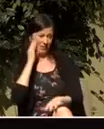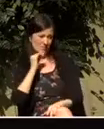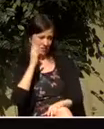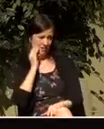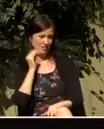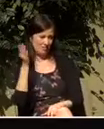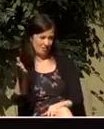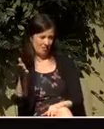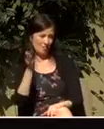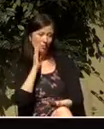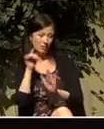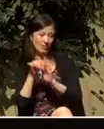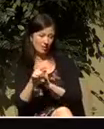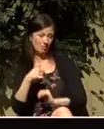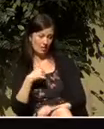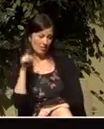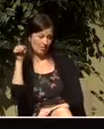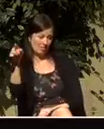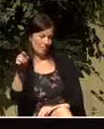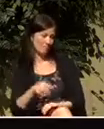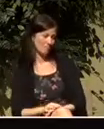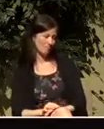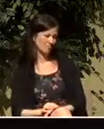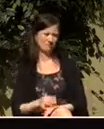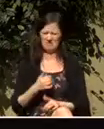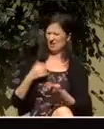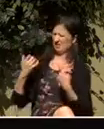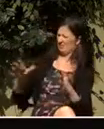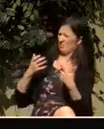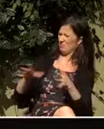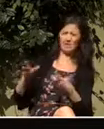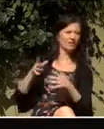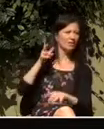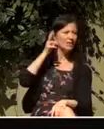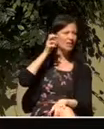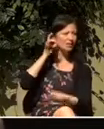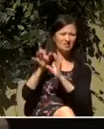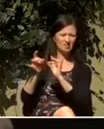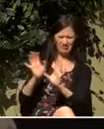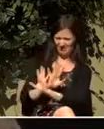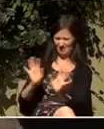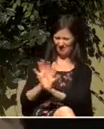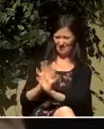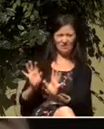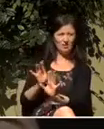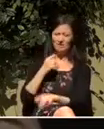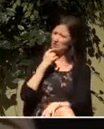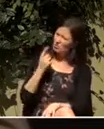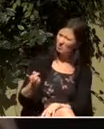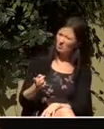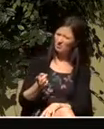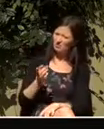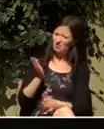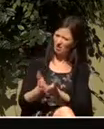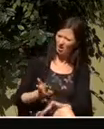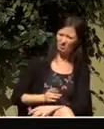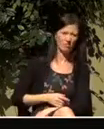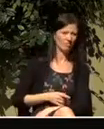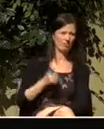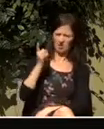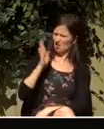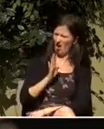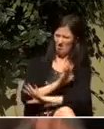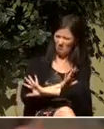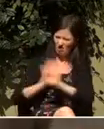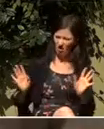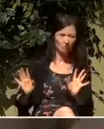even kill him. Well, I didn't want to hear that kind of talk, So I told him off. God